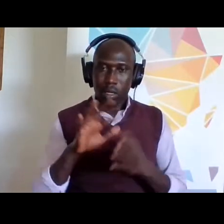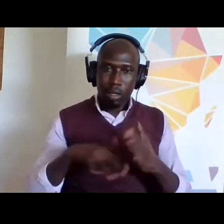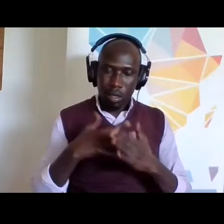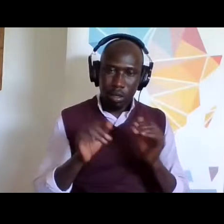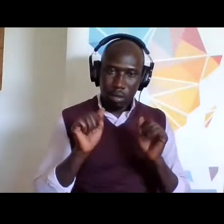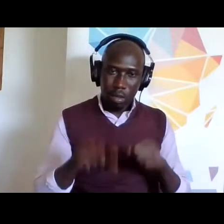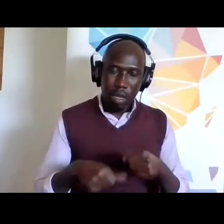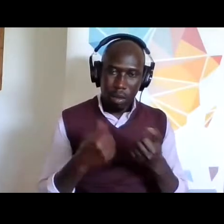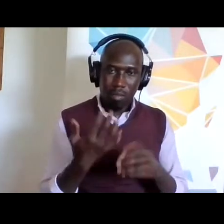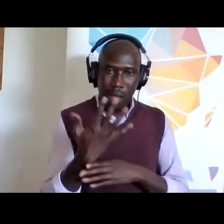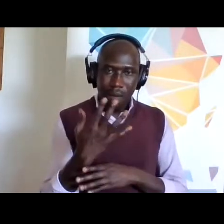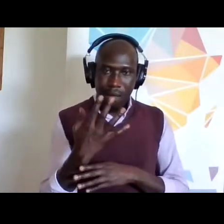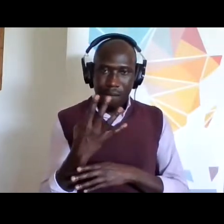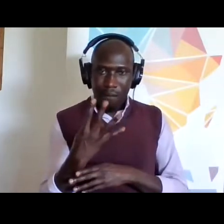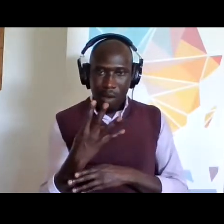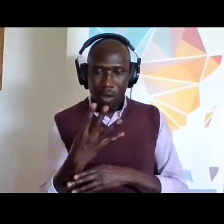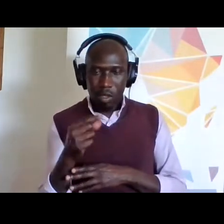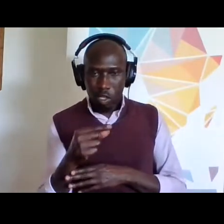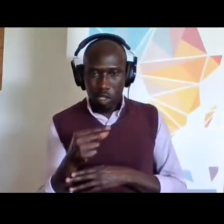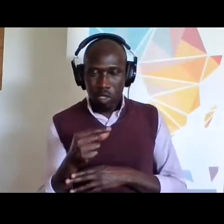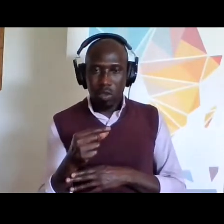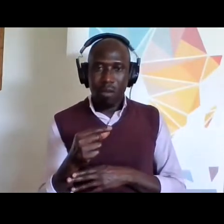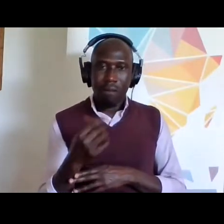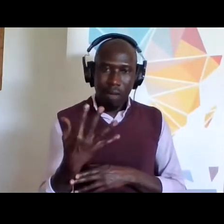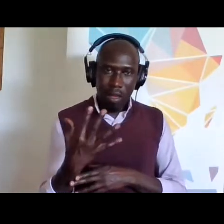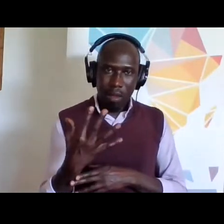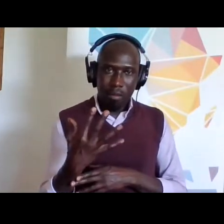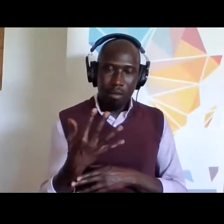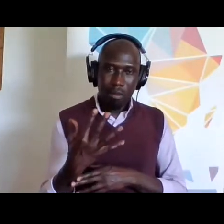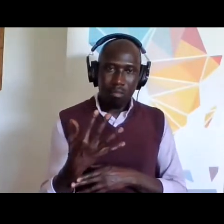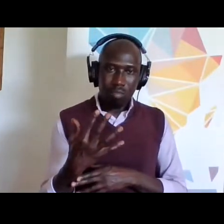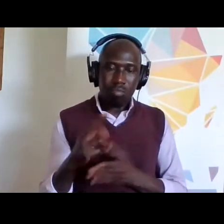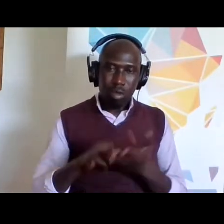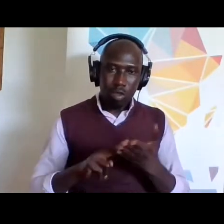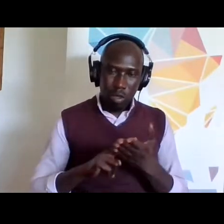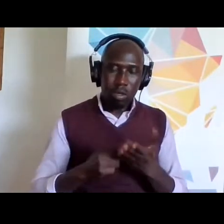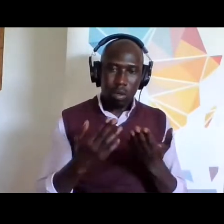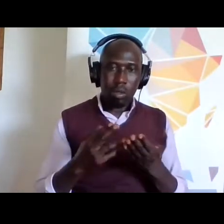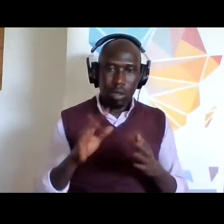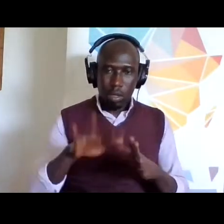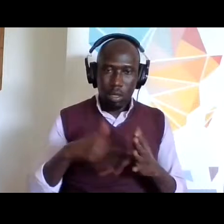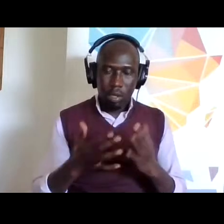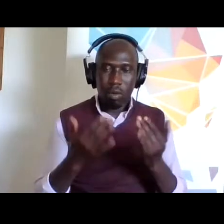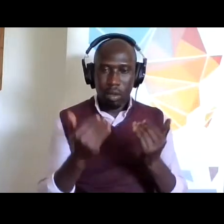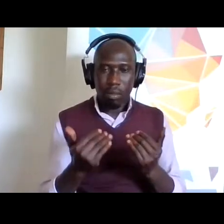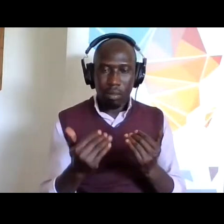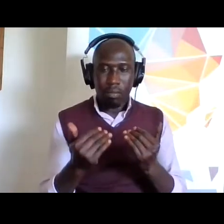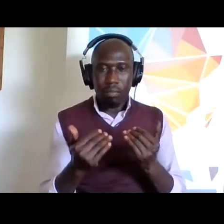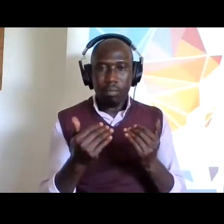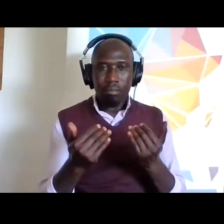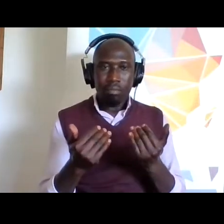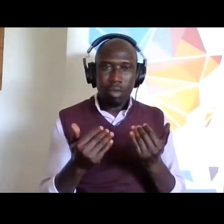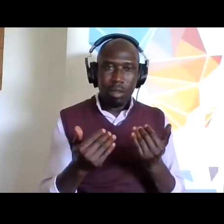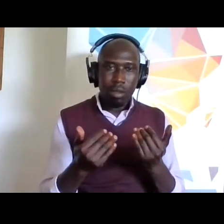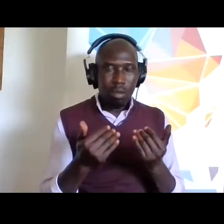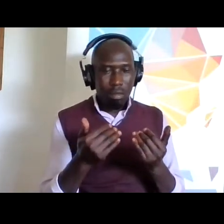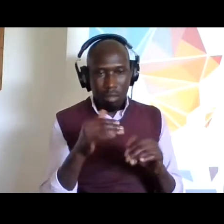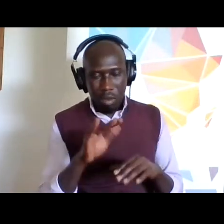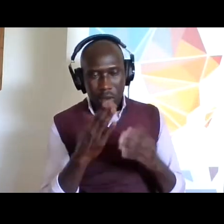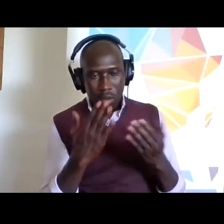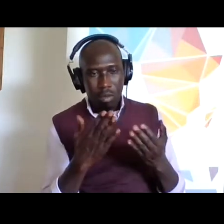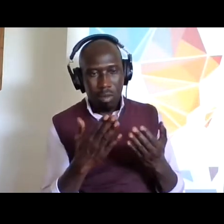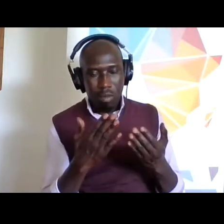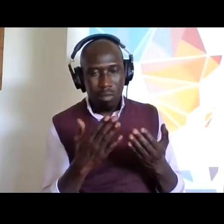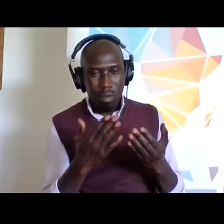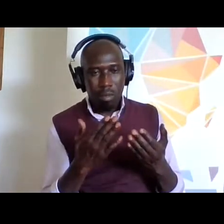kind of 4G LTE, 5G kind of multi-use networks. And this especially, while